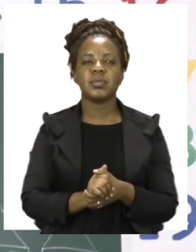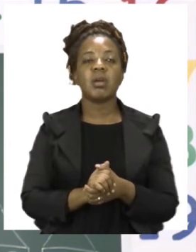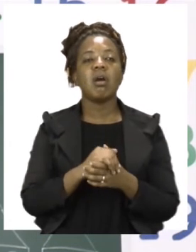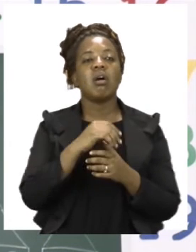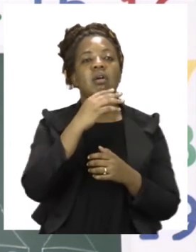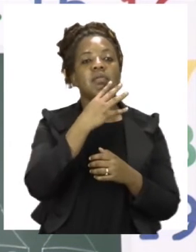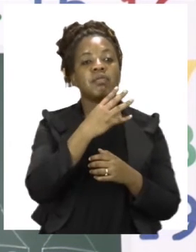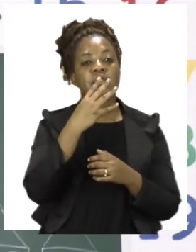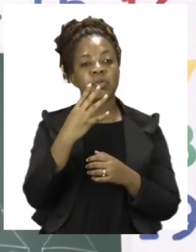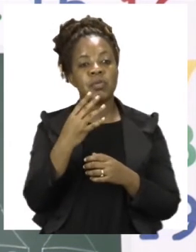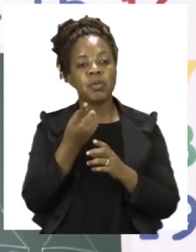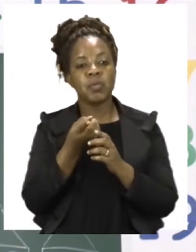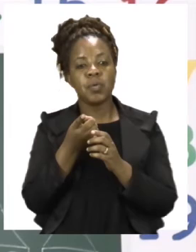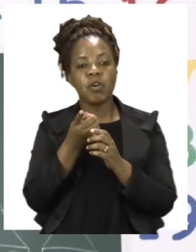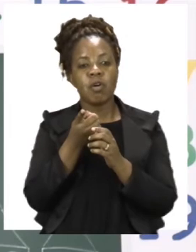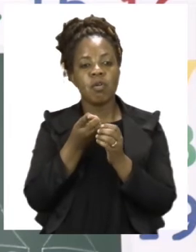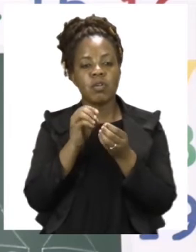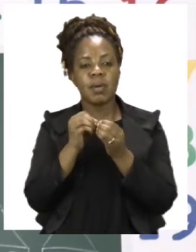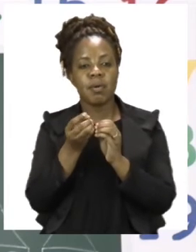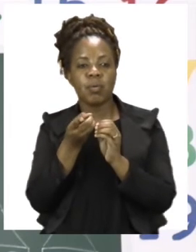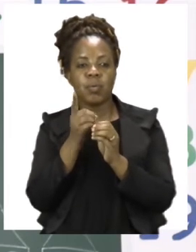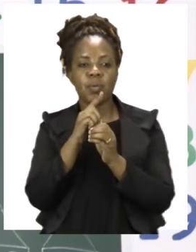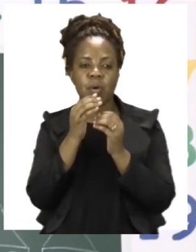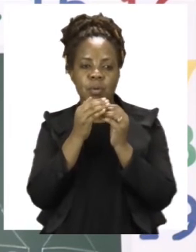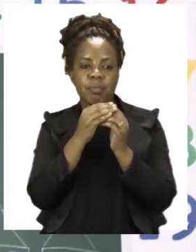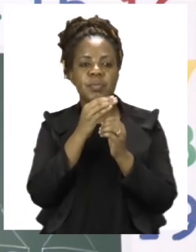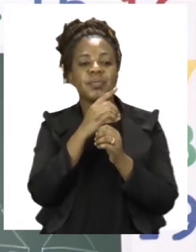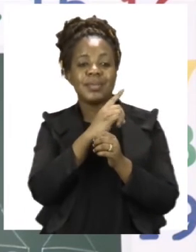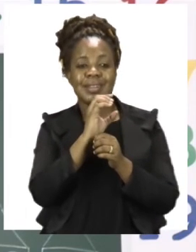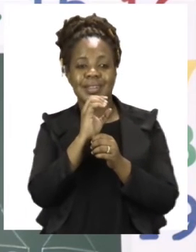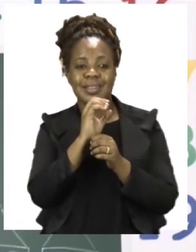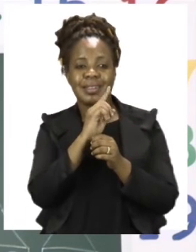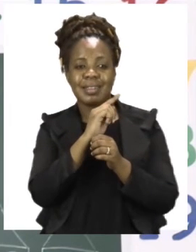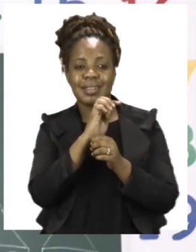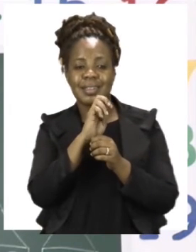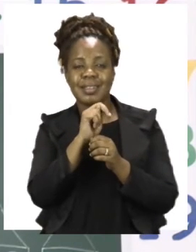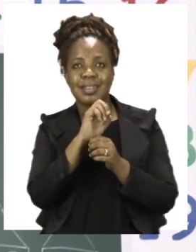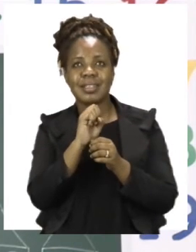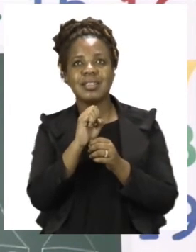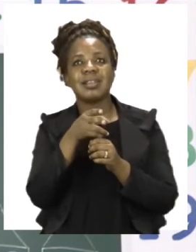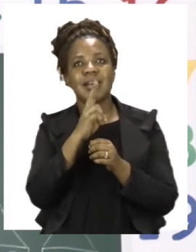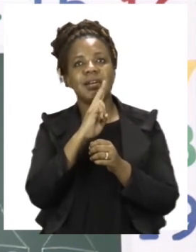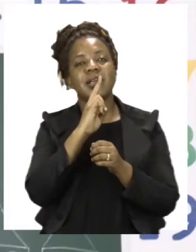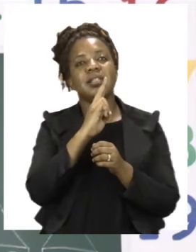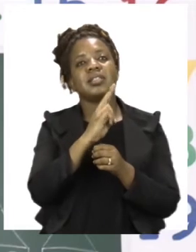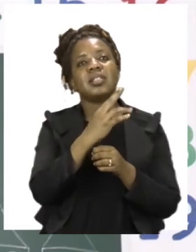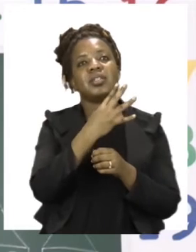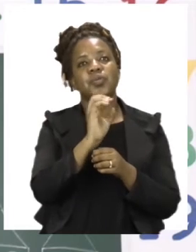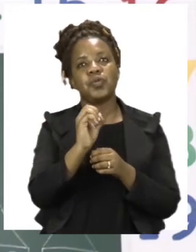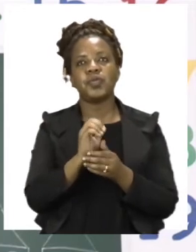the nearest tens, it is going to be 40. Now